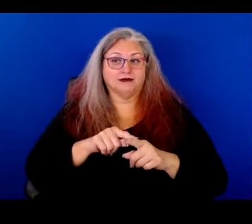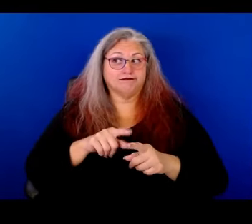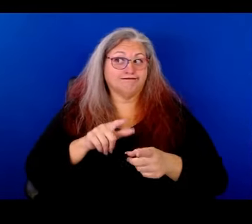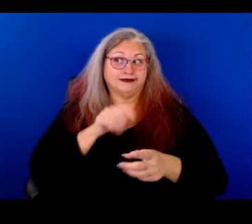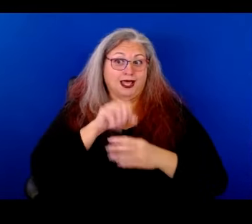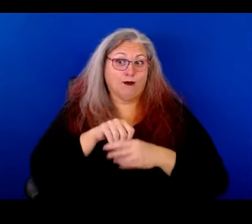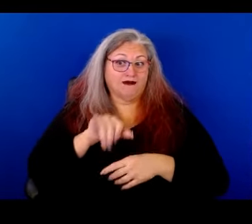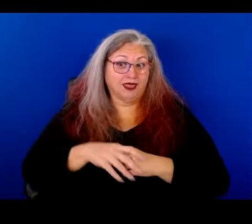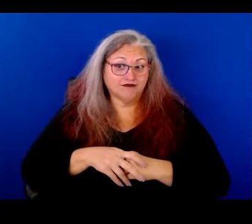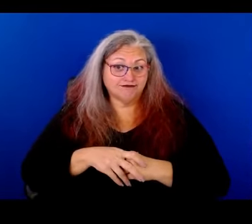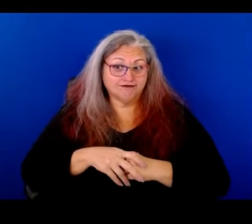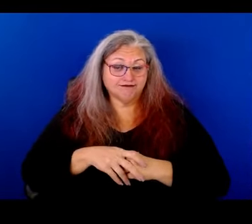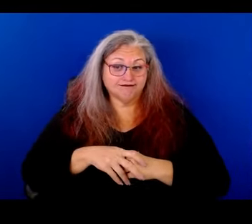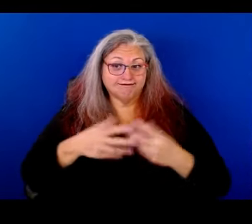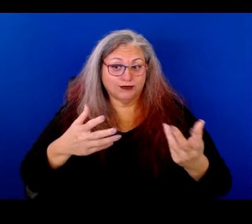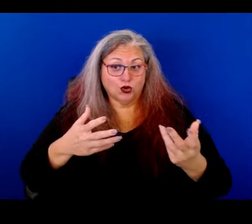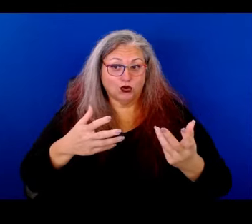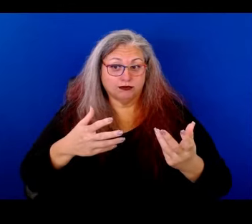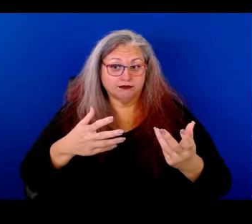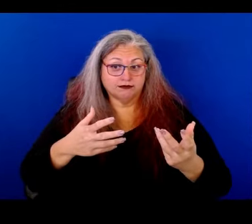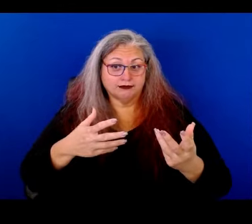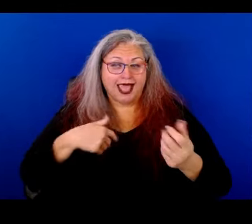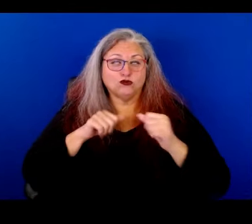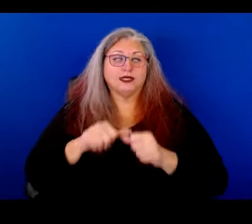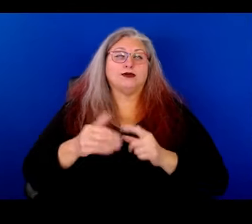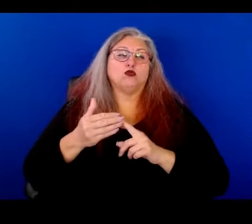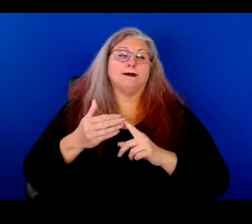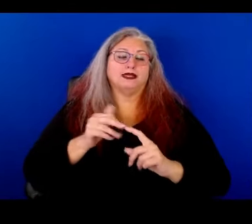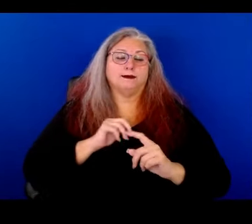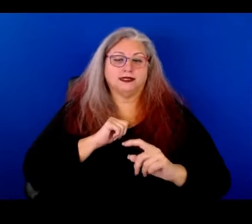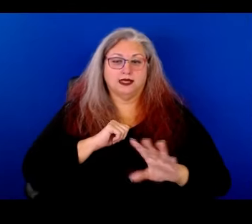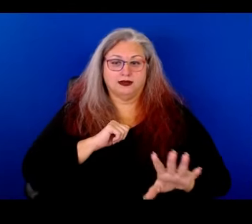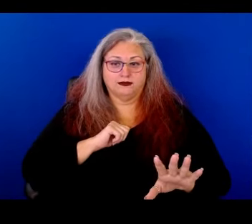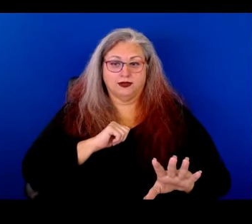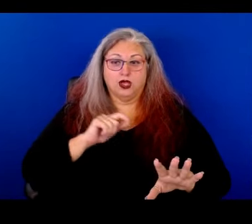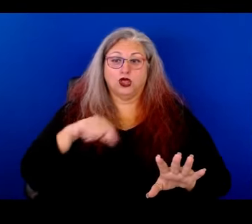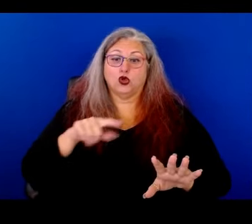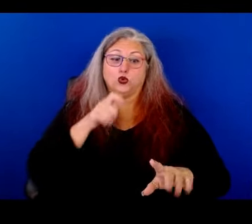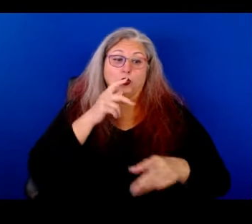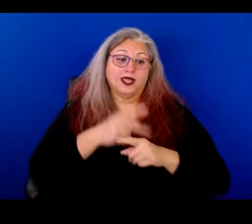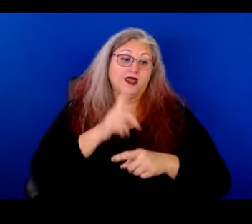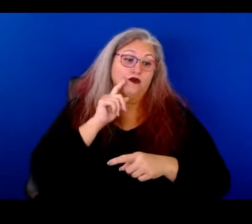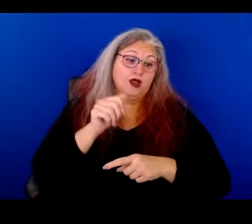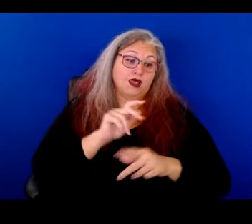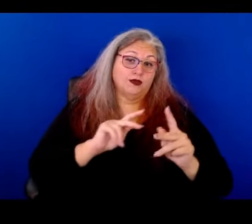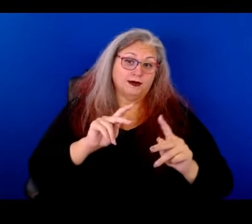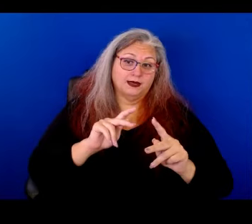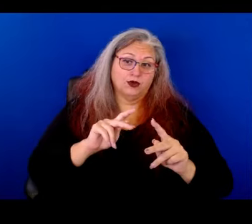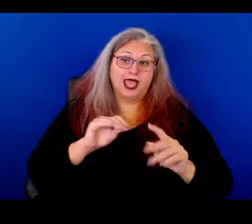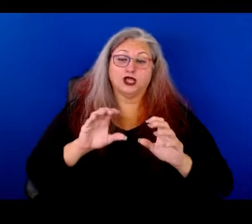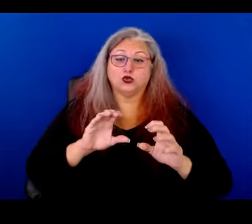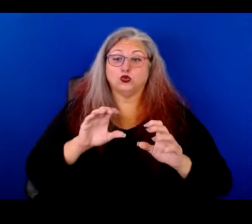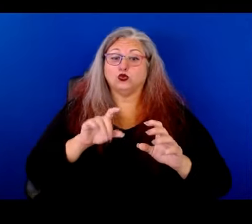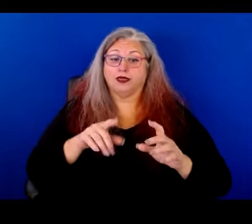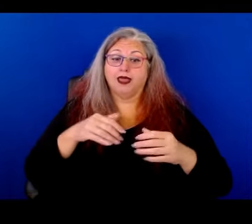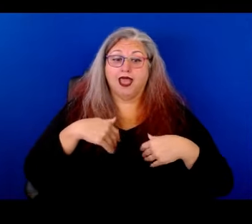that circle. So it's like, okay, I have to keep reminding myself that those of us who care for others and do have